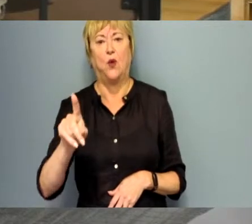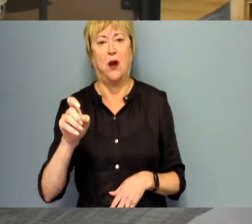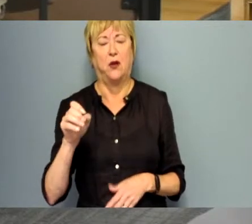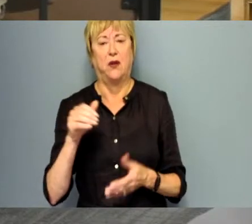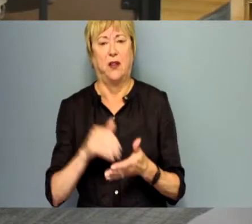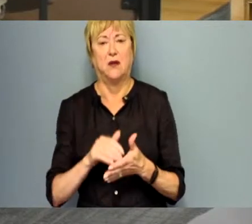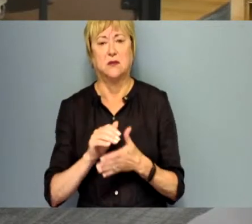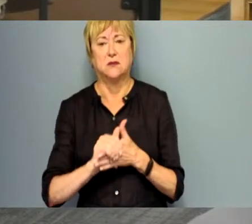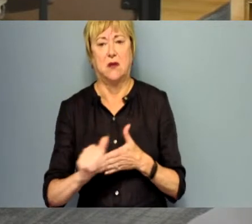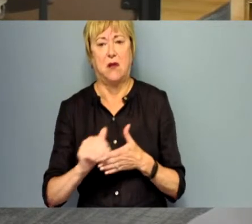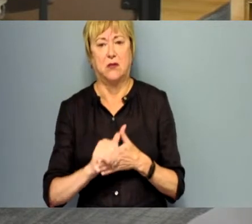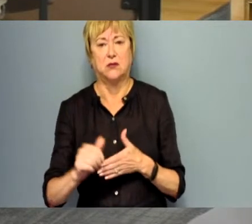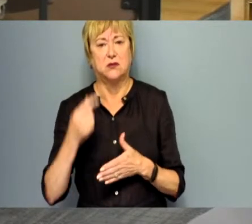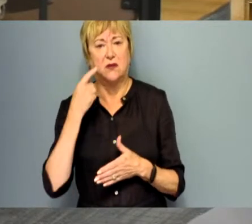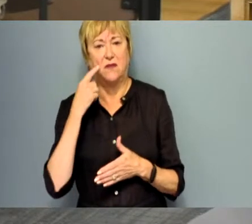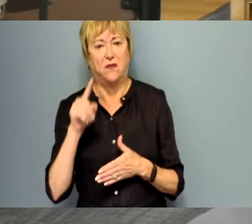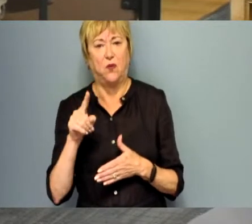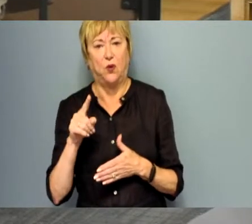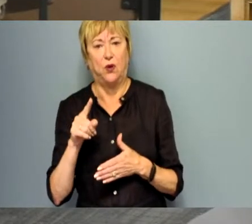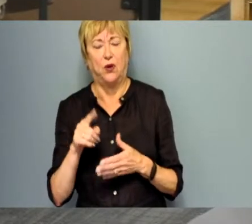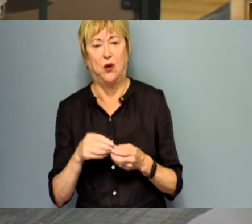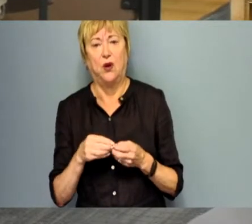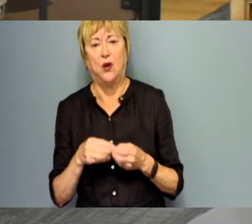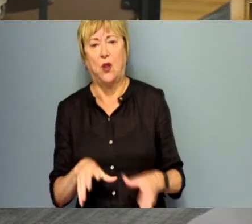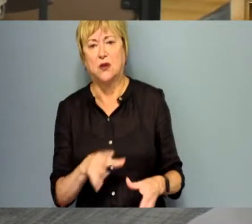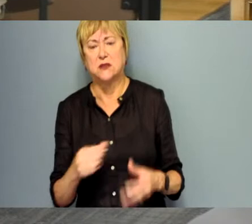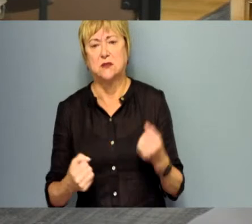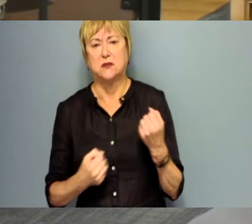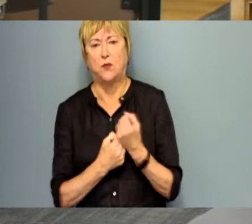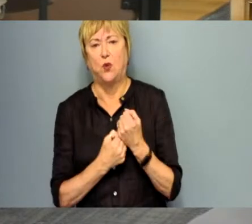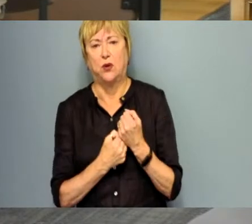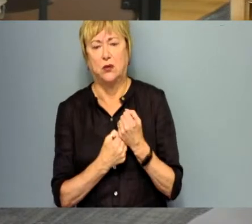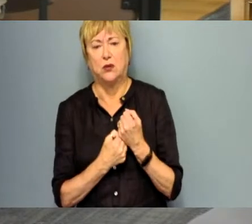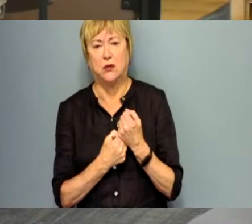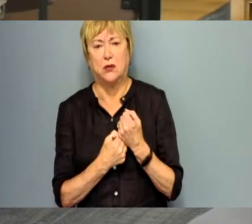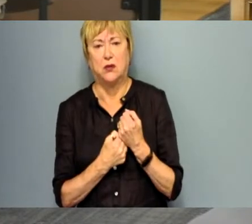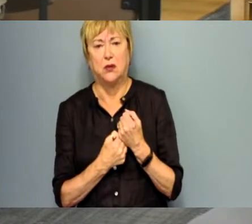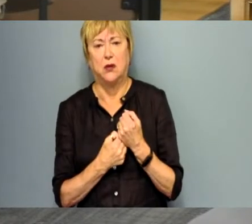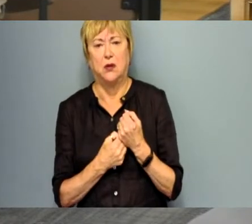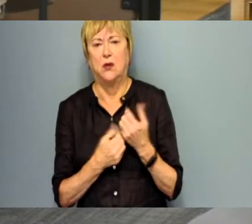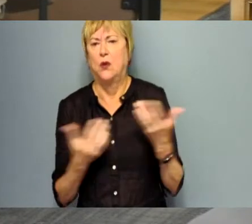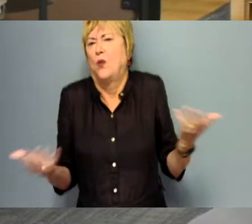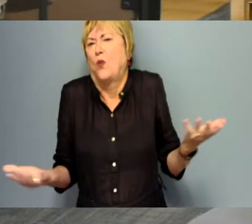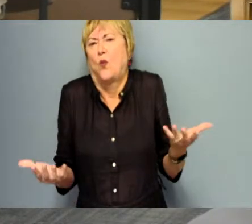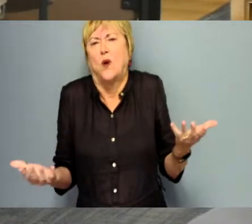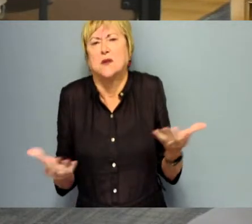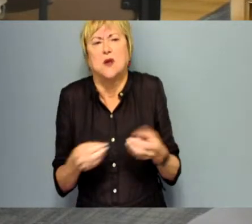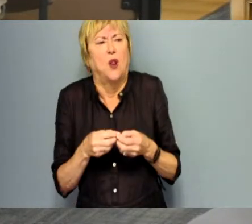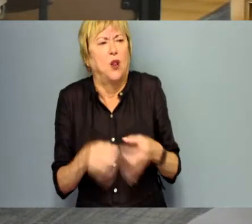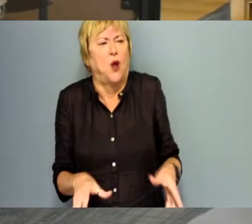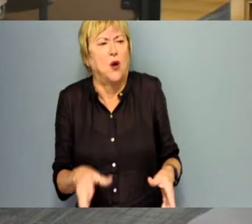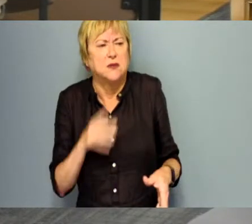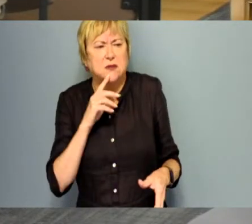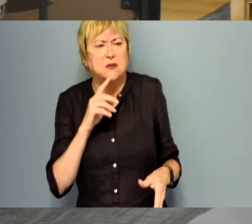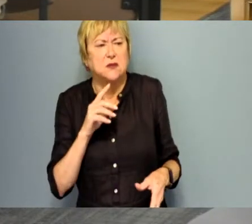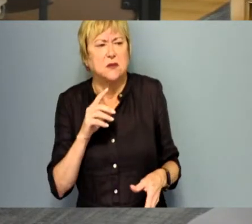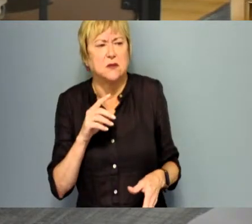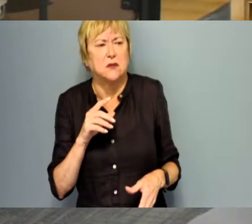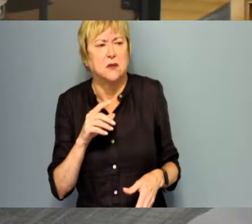$100,000 for Lawson support. What is a Lawson support or the Lawson